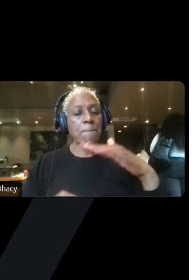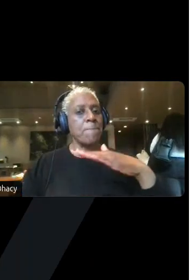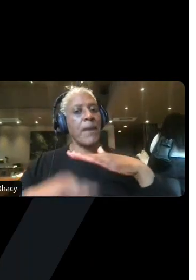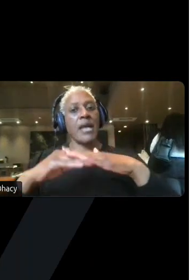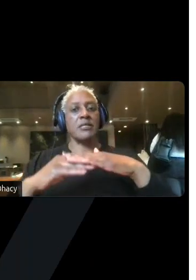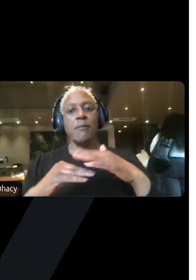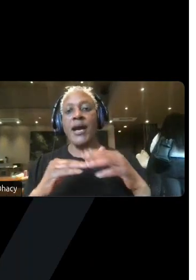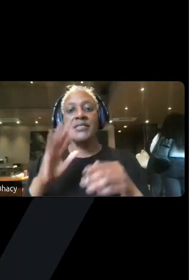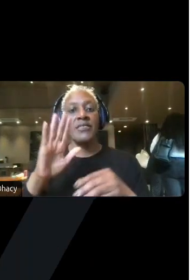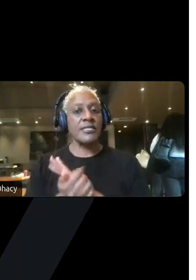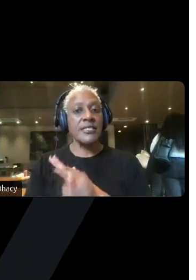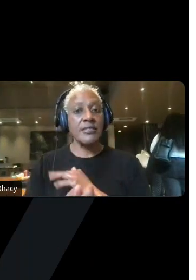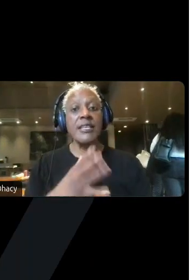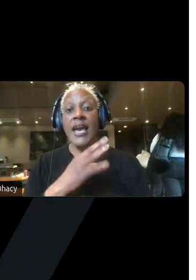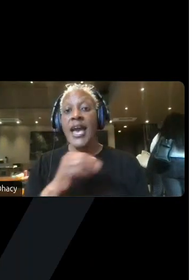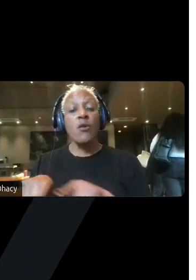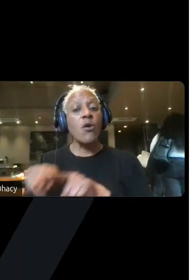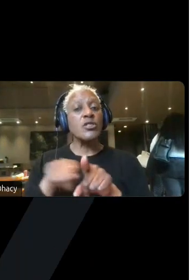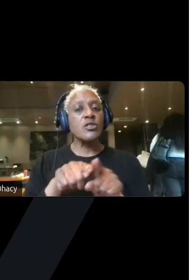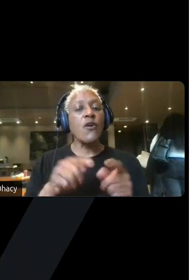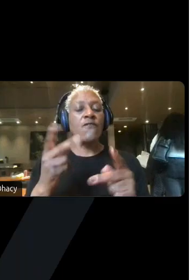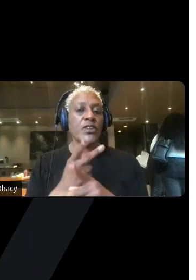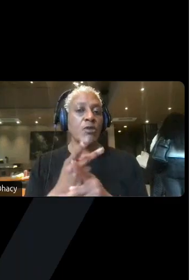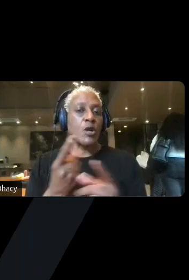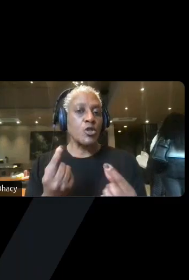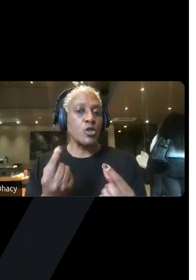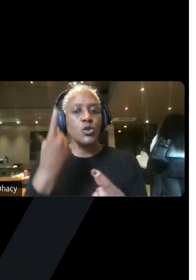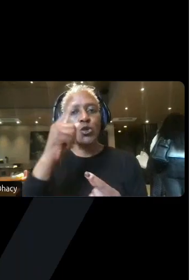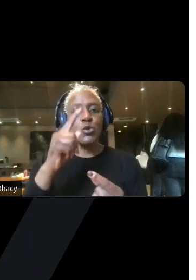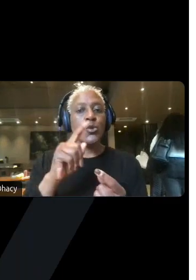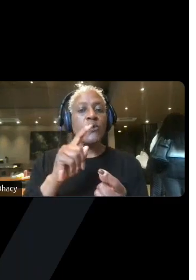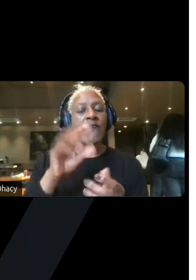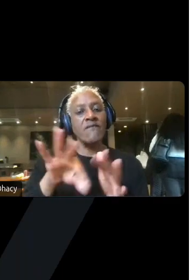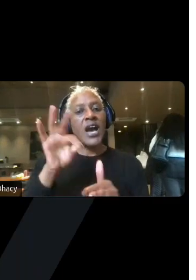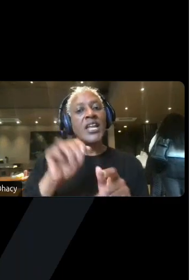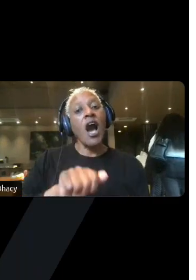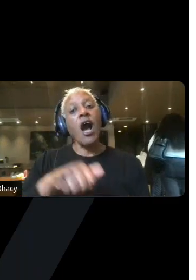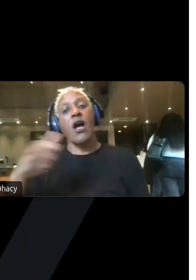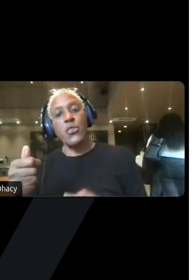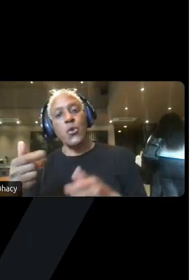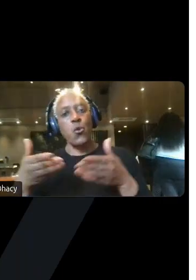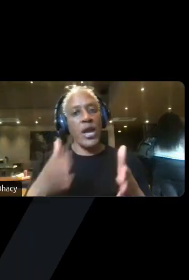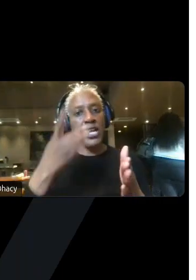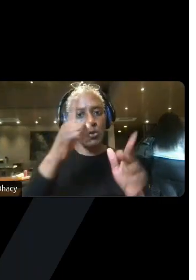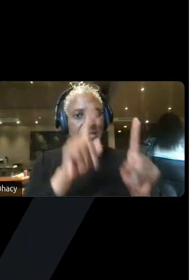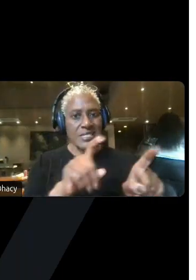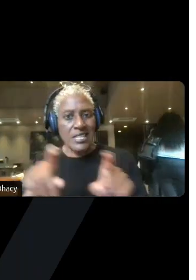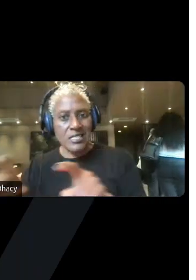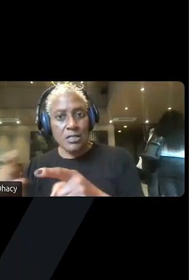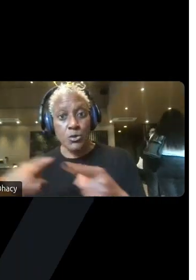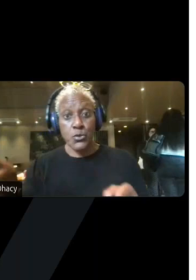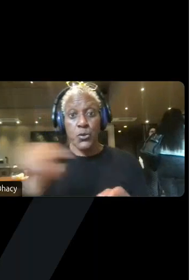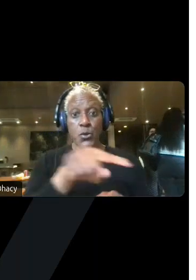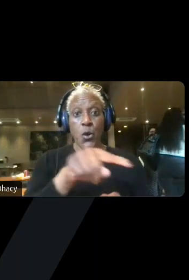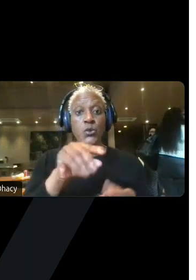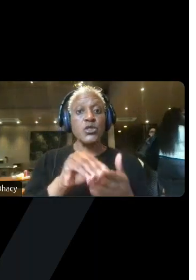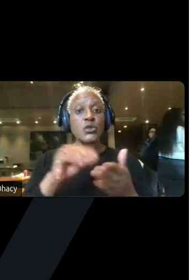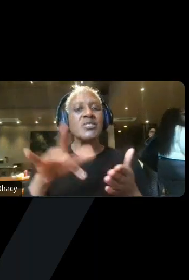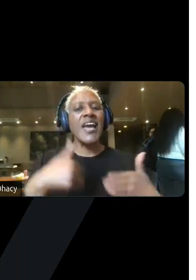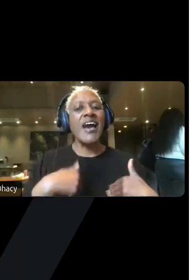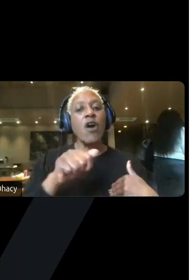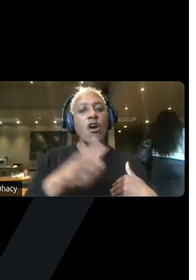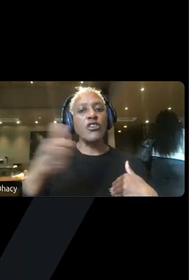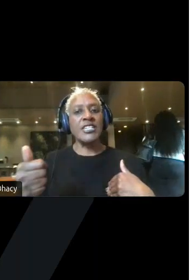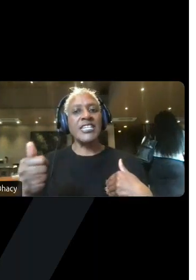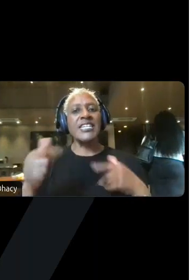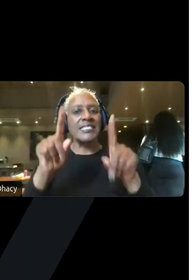alternate assessments. So these are assessments that are not the typical state assessments. They are alternate assessments that